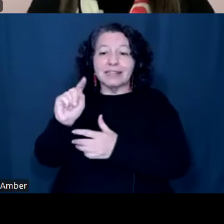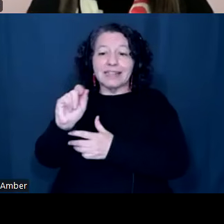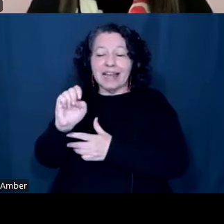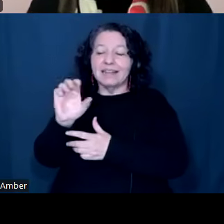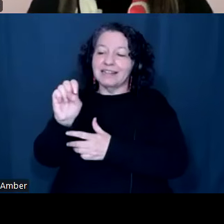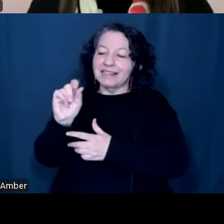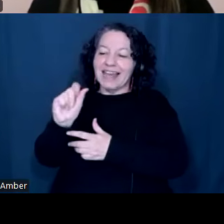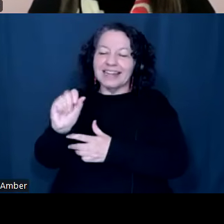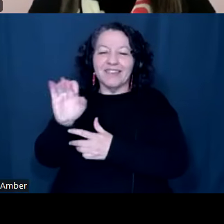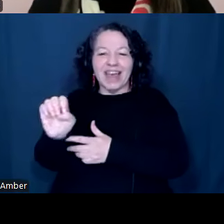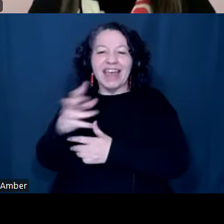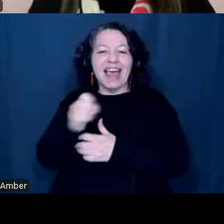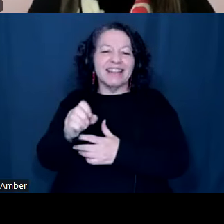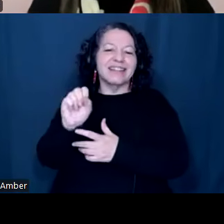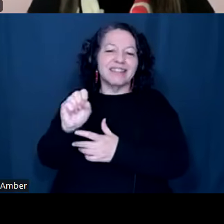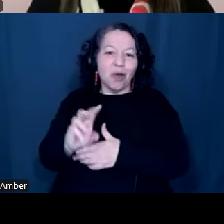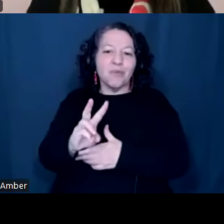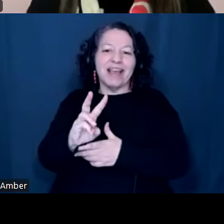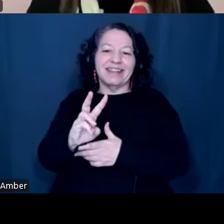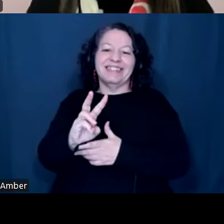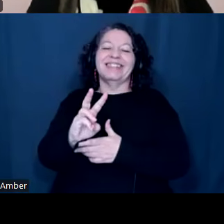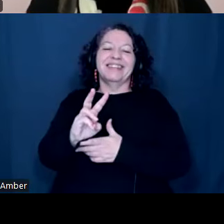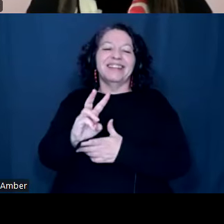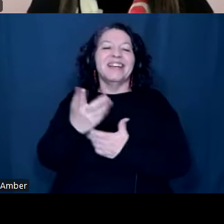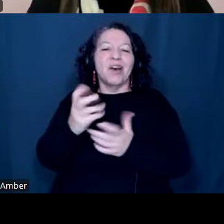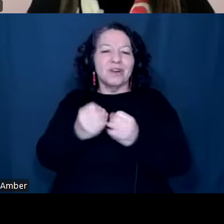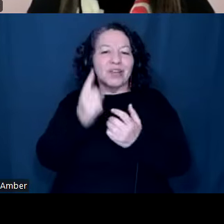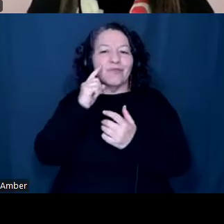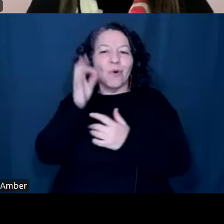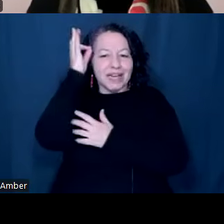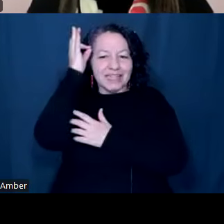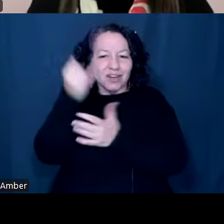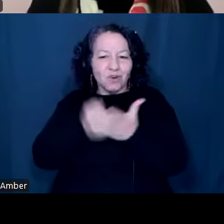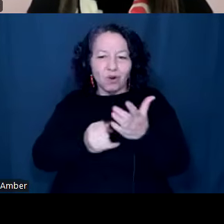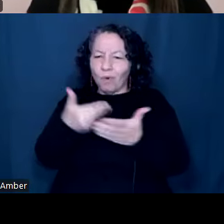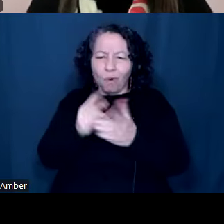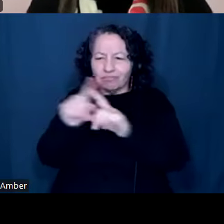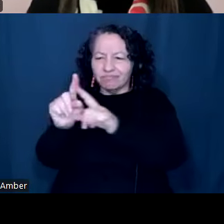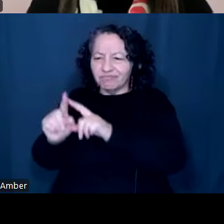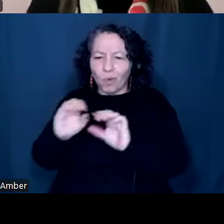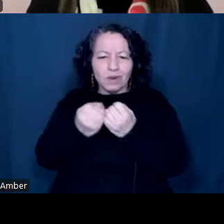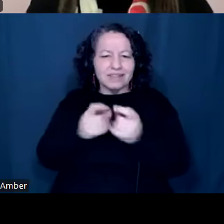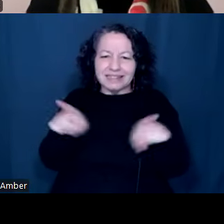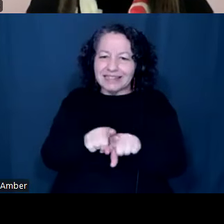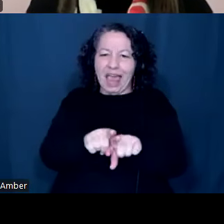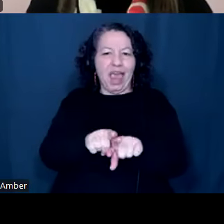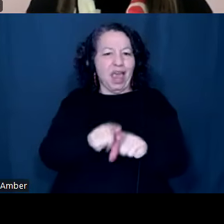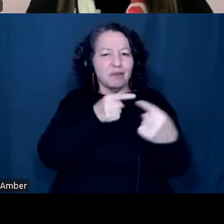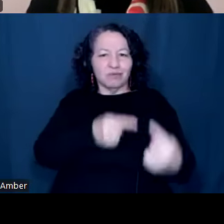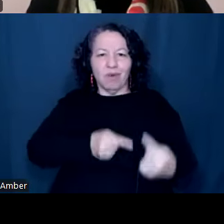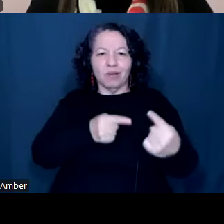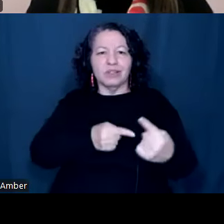Association of Indian Arts, all of these major organizations who are grappling with these issues too. Her perspective is so